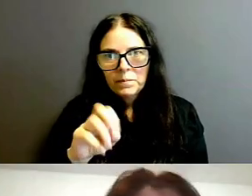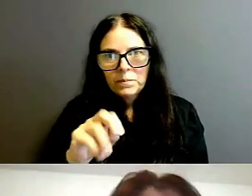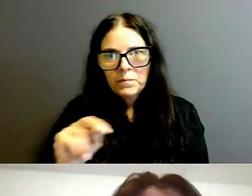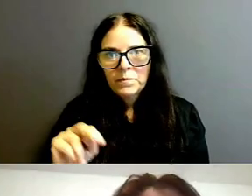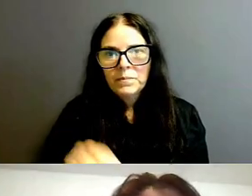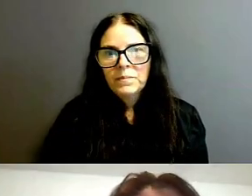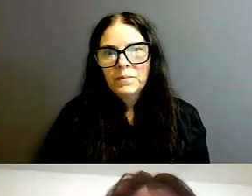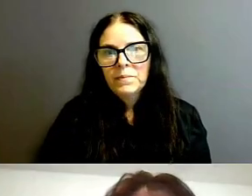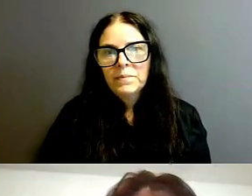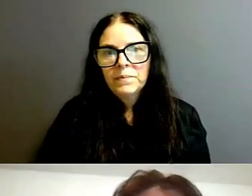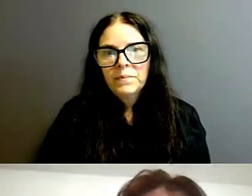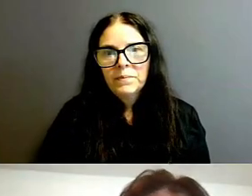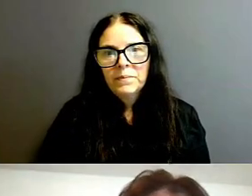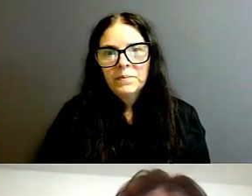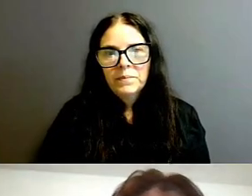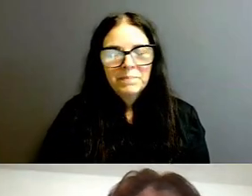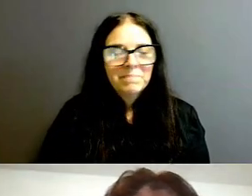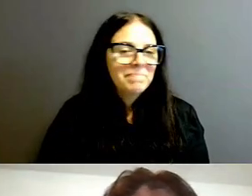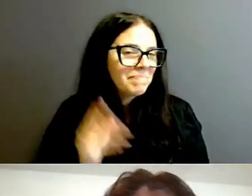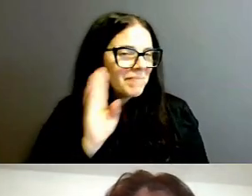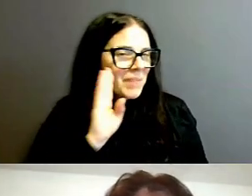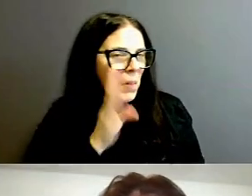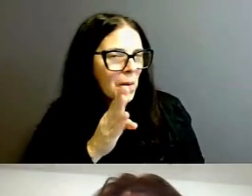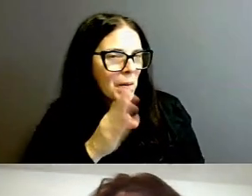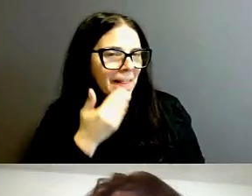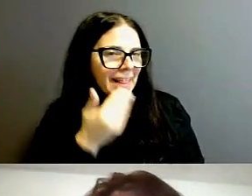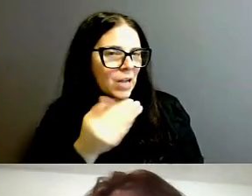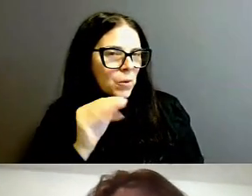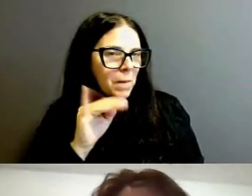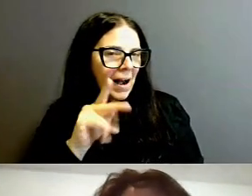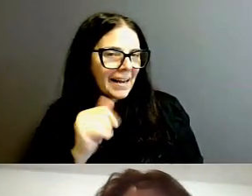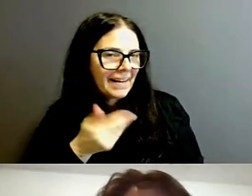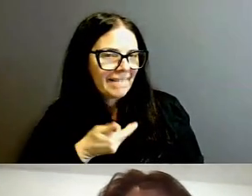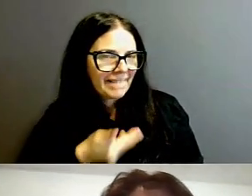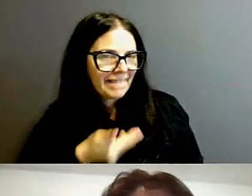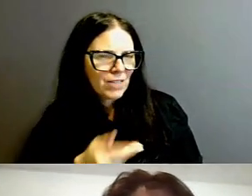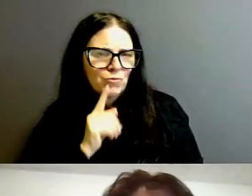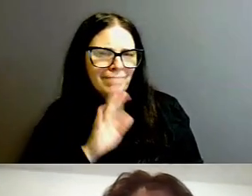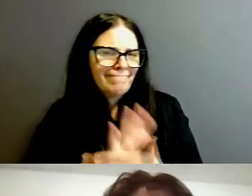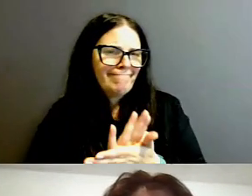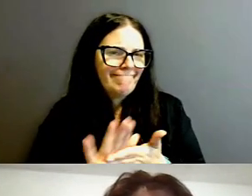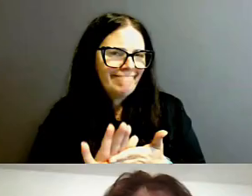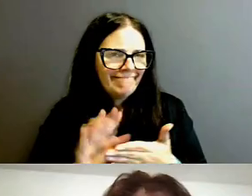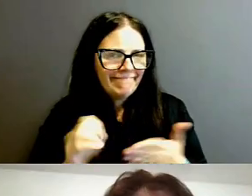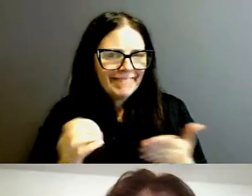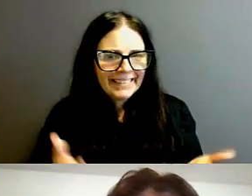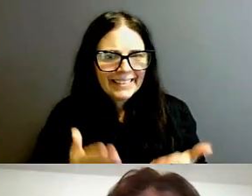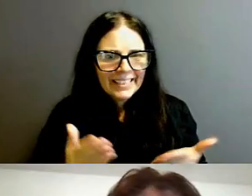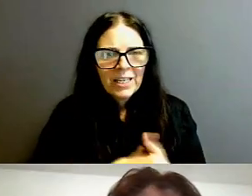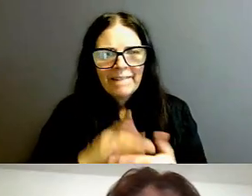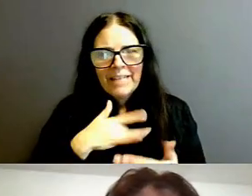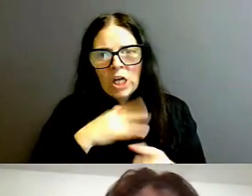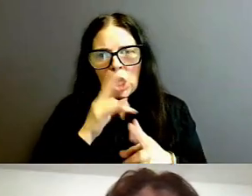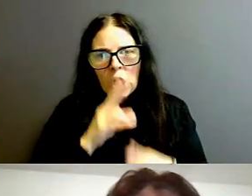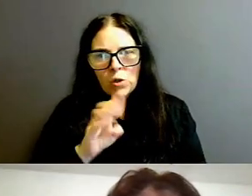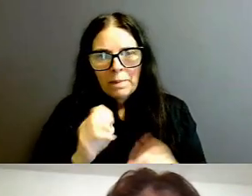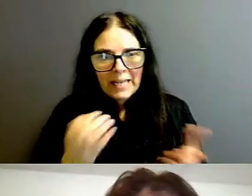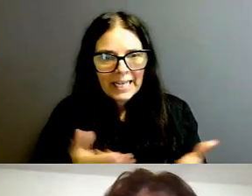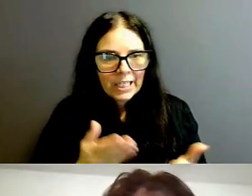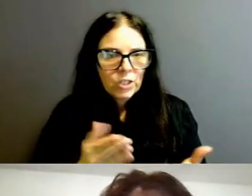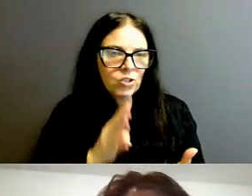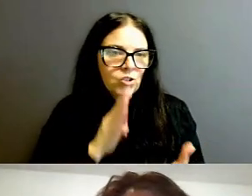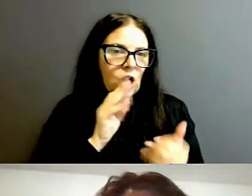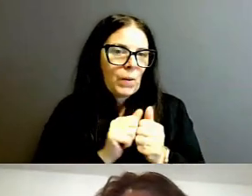everyone. Thanks, Monica, for inviting us here. It's such a pleasure and it's an honor to be here and talk to